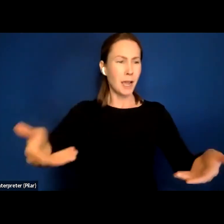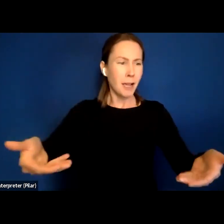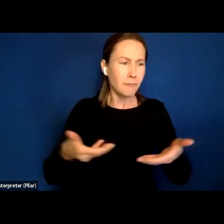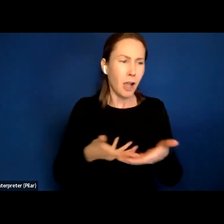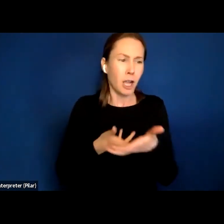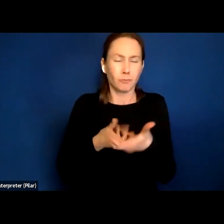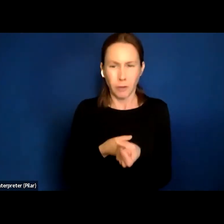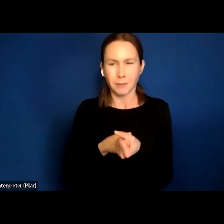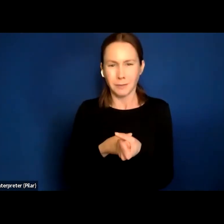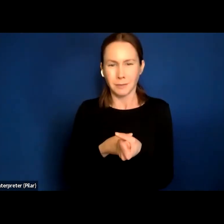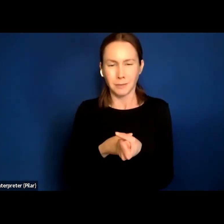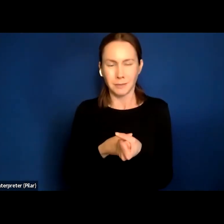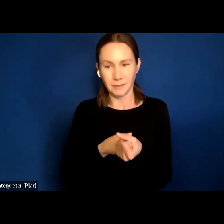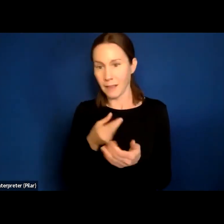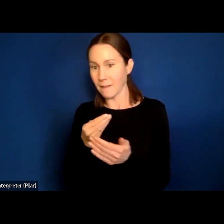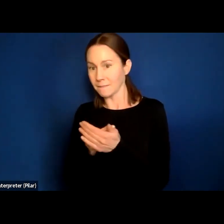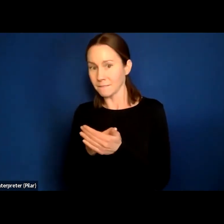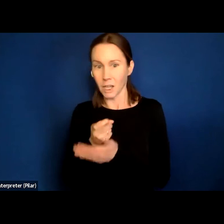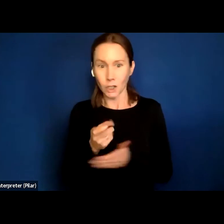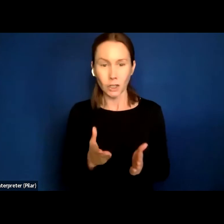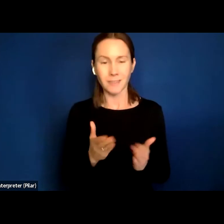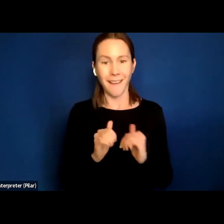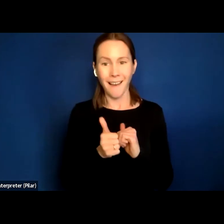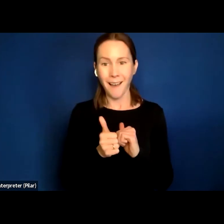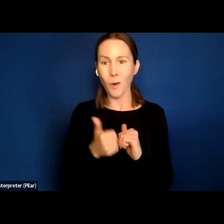as funders through participatory grant making.